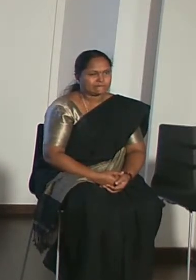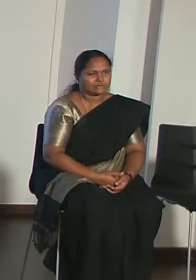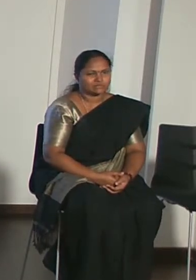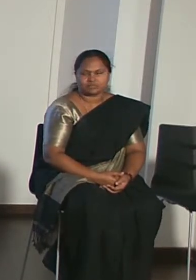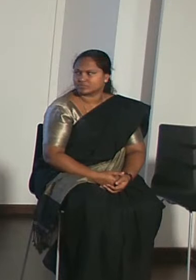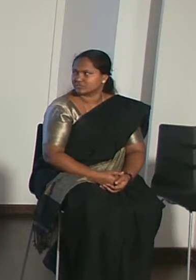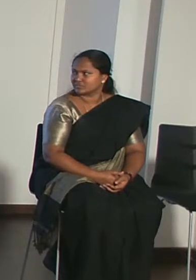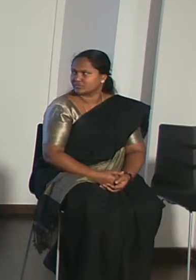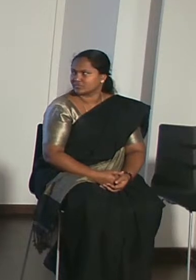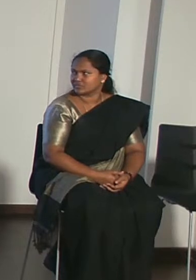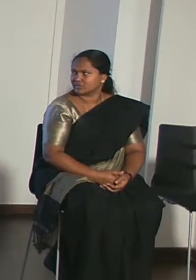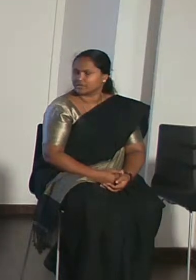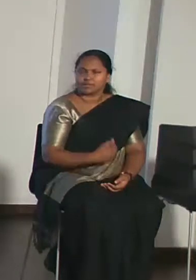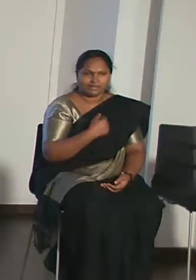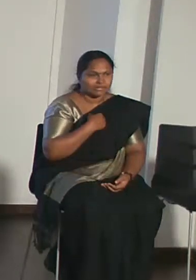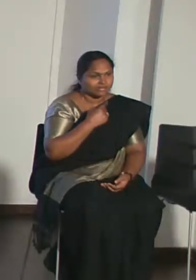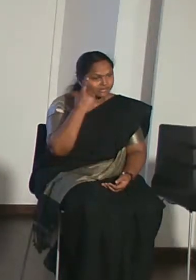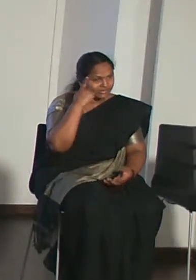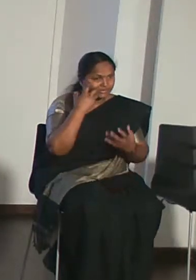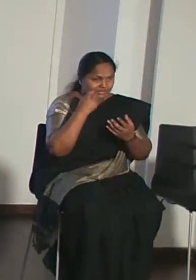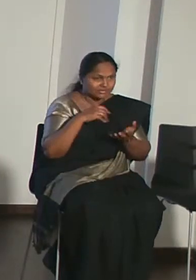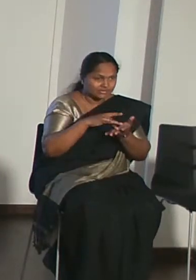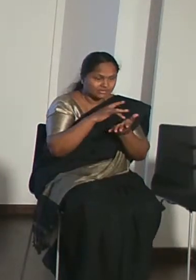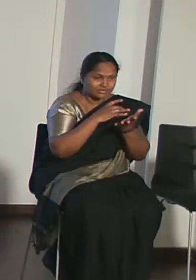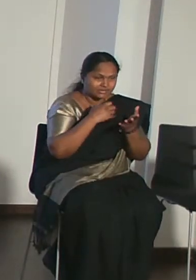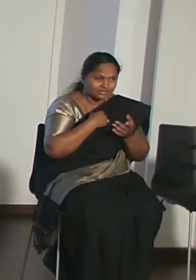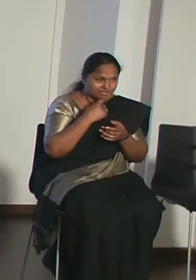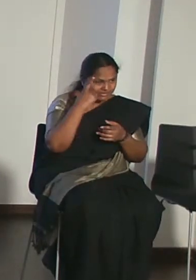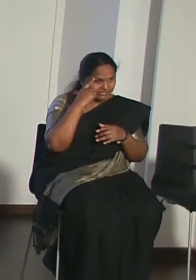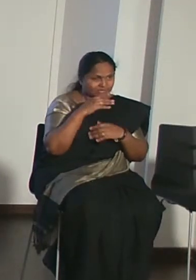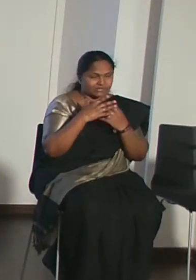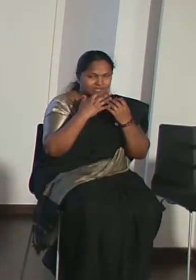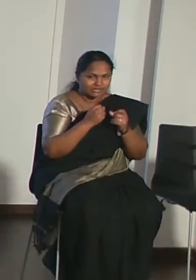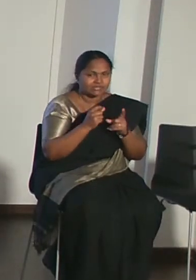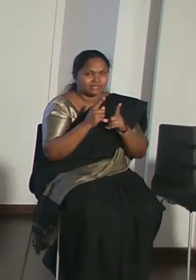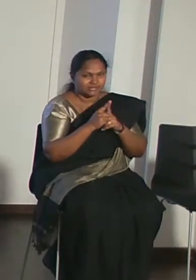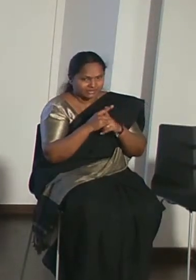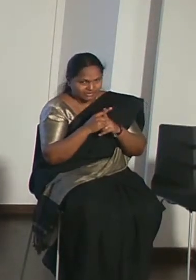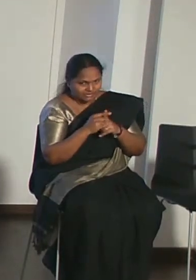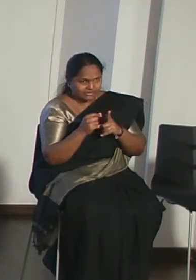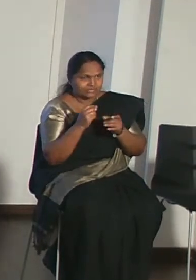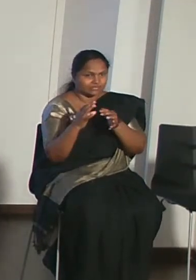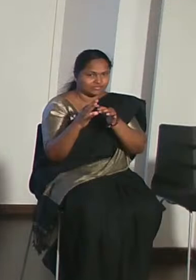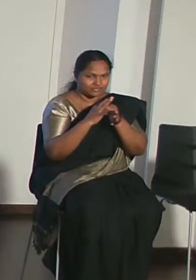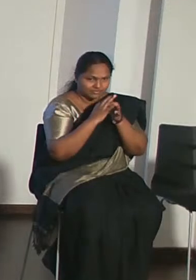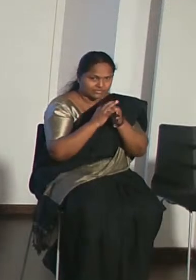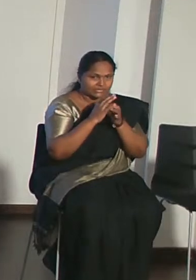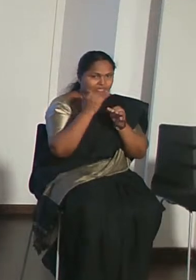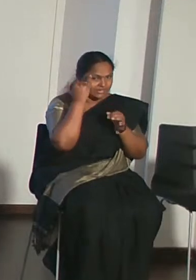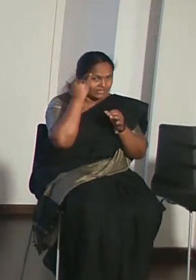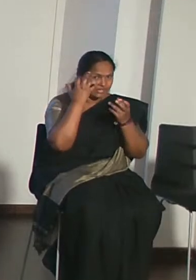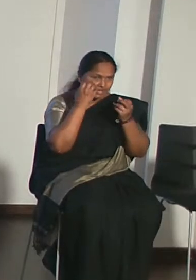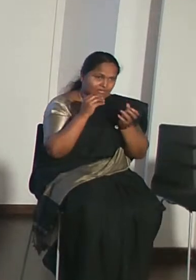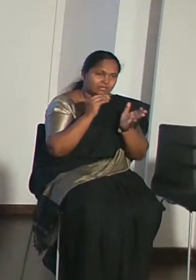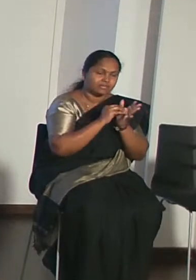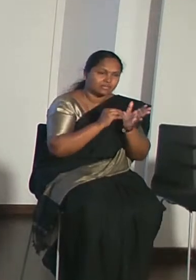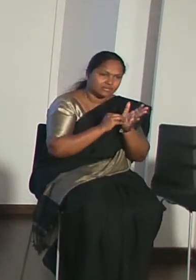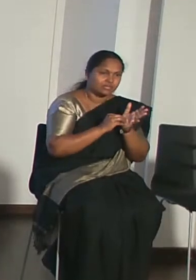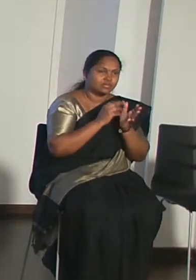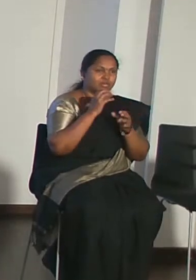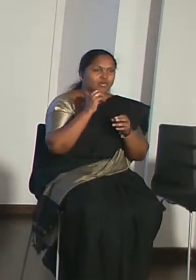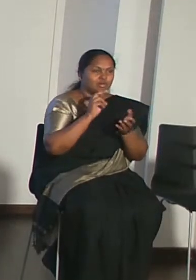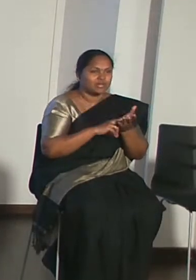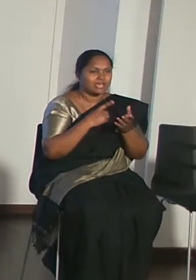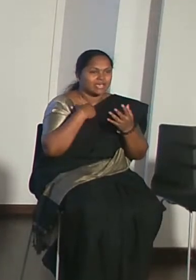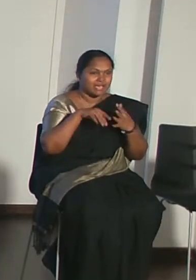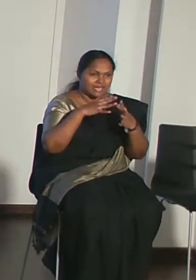I think one of the things which you brought up and connecting this idea of the subject and the object is how